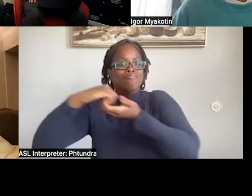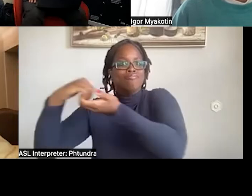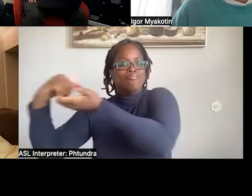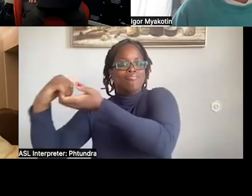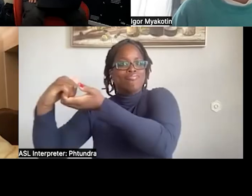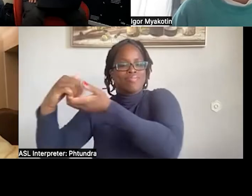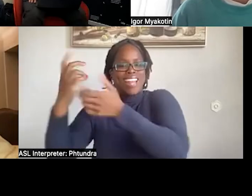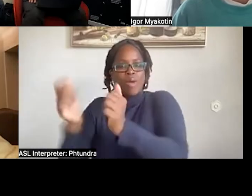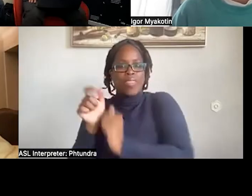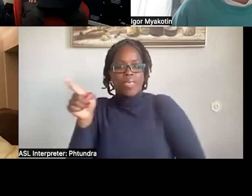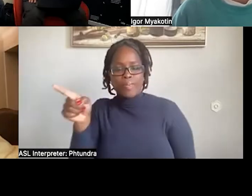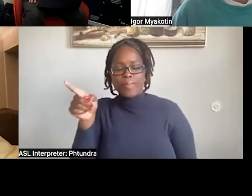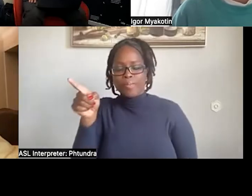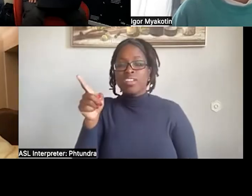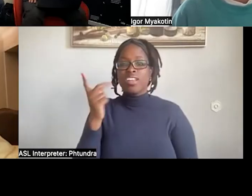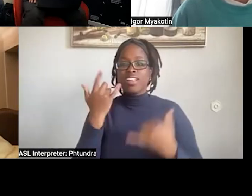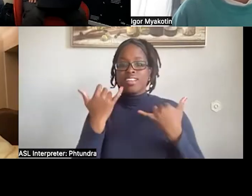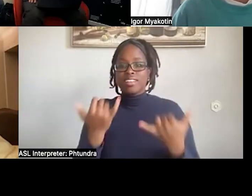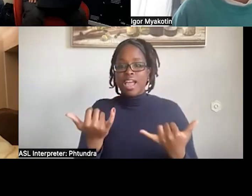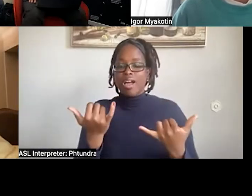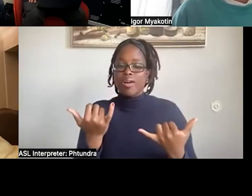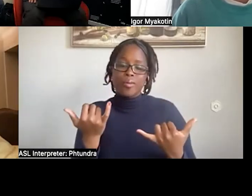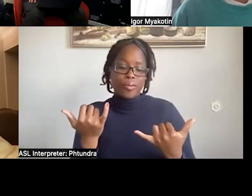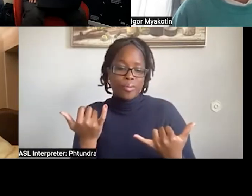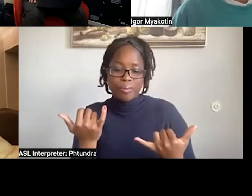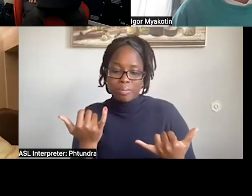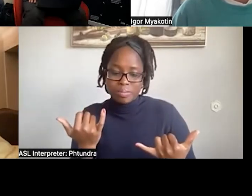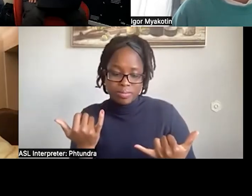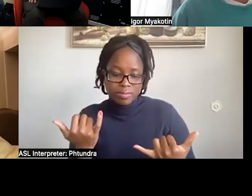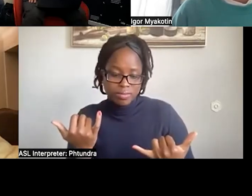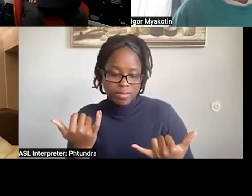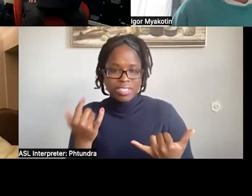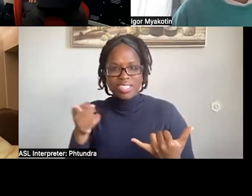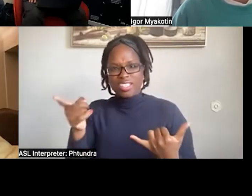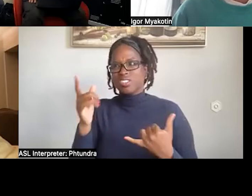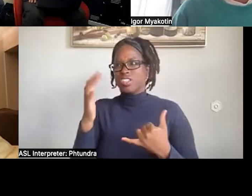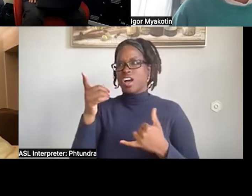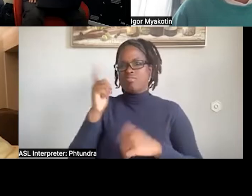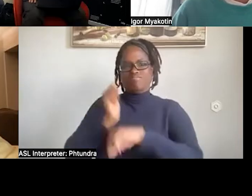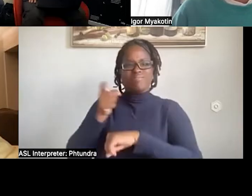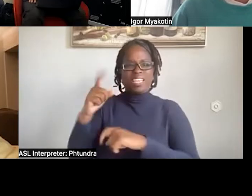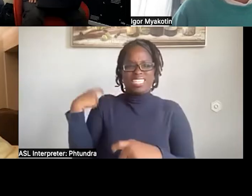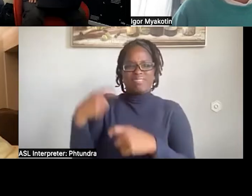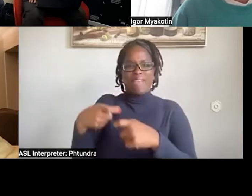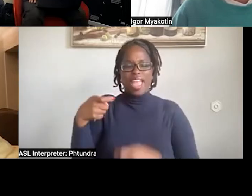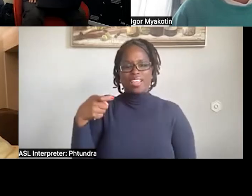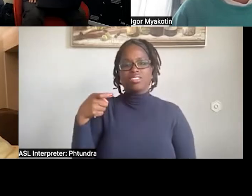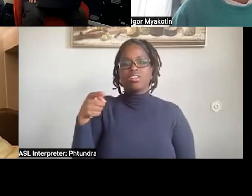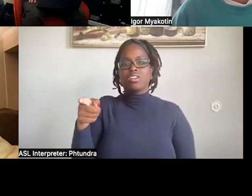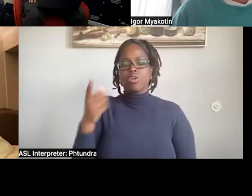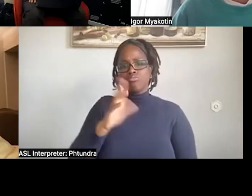he's less than a year spending in Spain, and he's